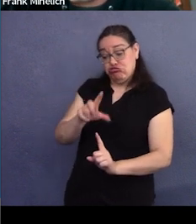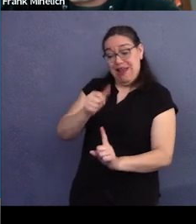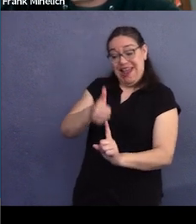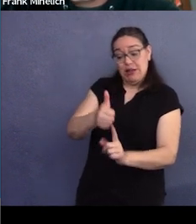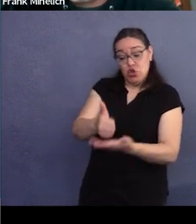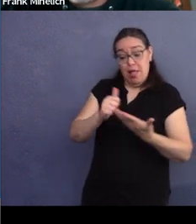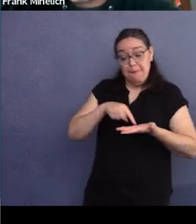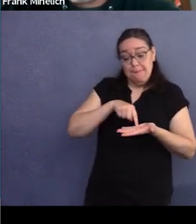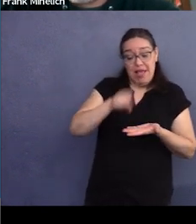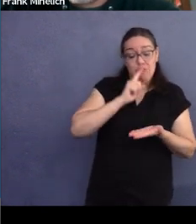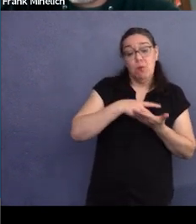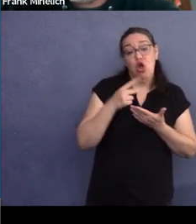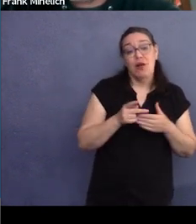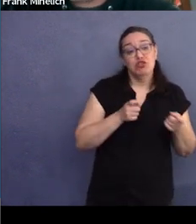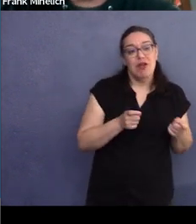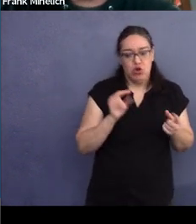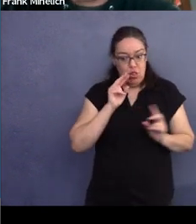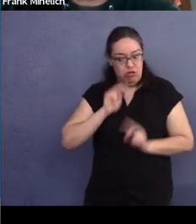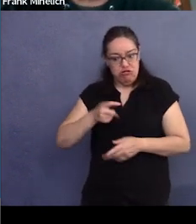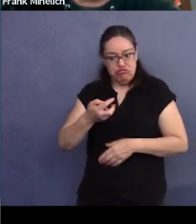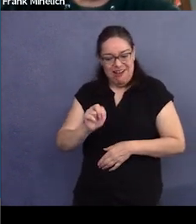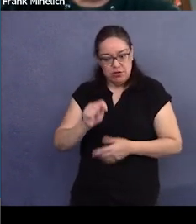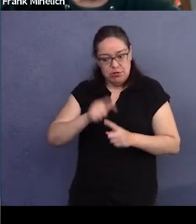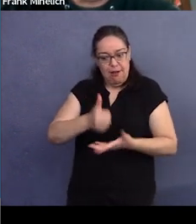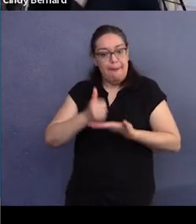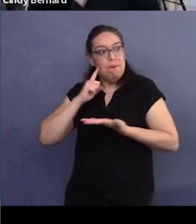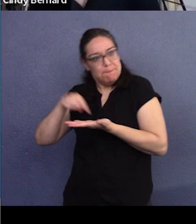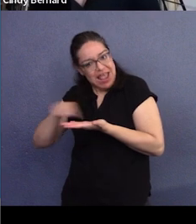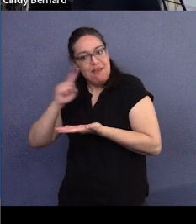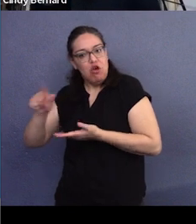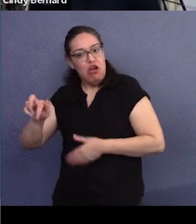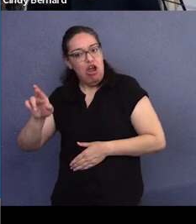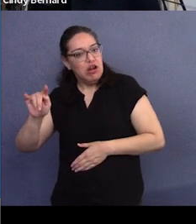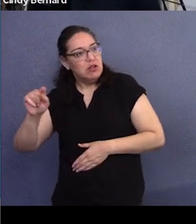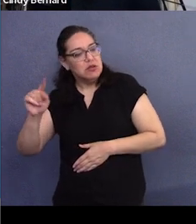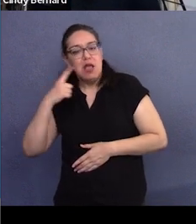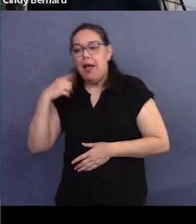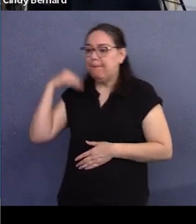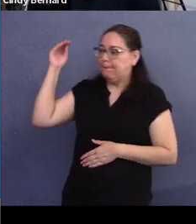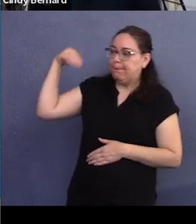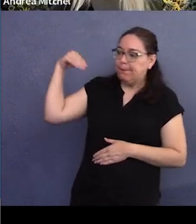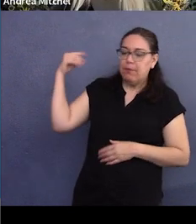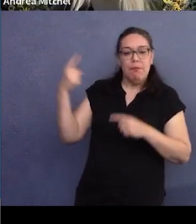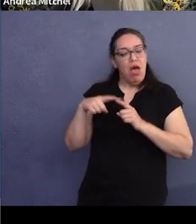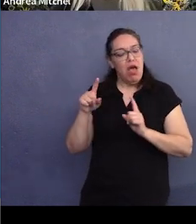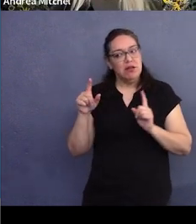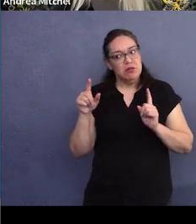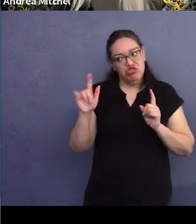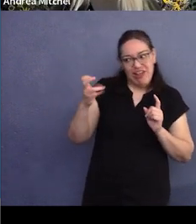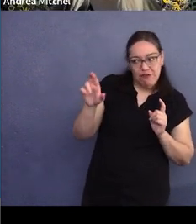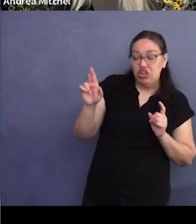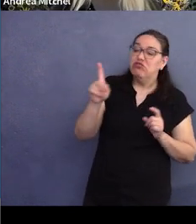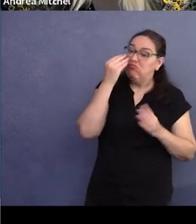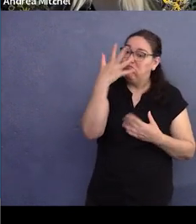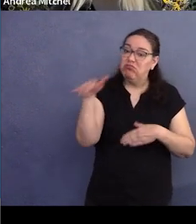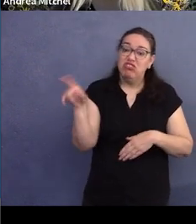pay individual artists. Am I understanding that right? Great. Well, and I'm shaking my head, but Jennifer, I want to make sure. Here's the thing. Jenny Kane is